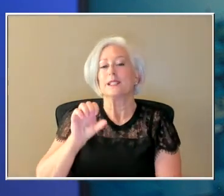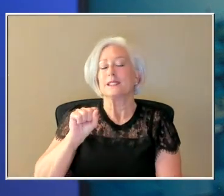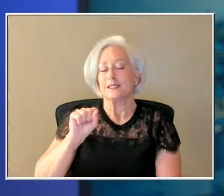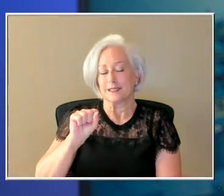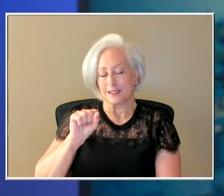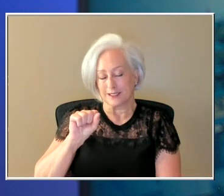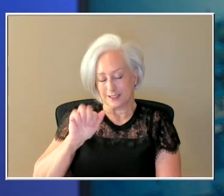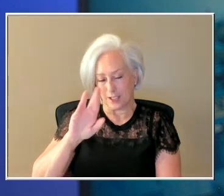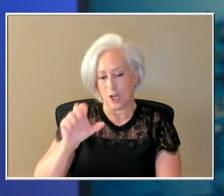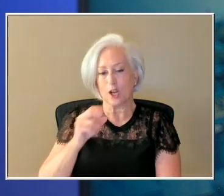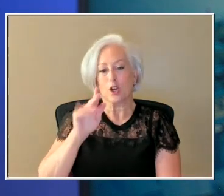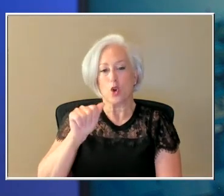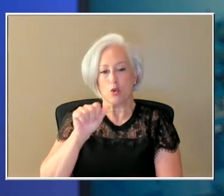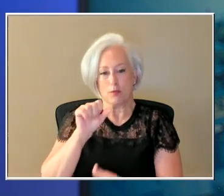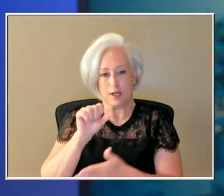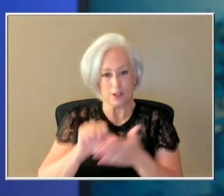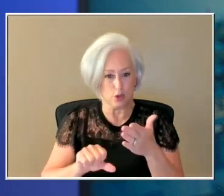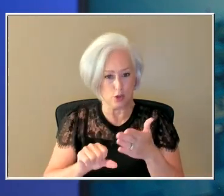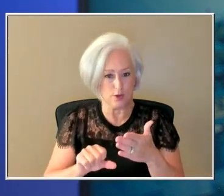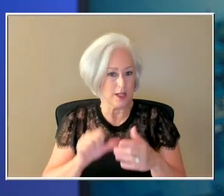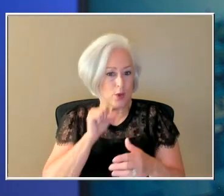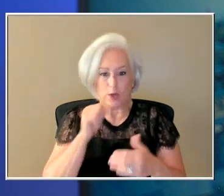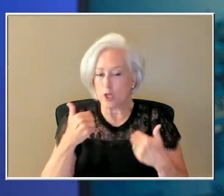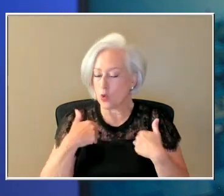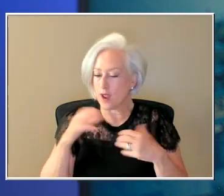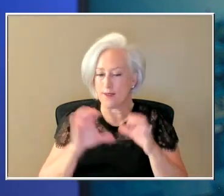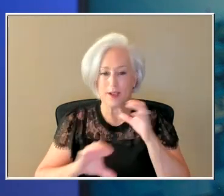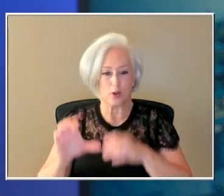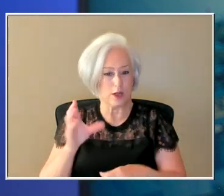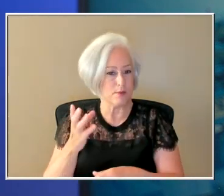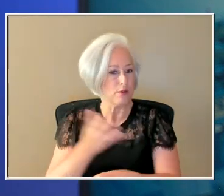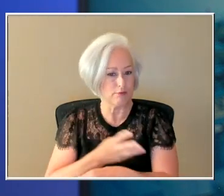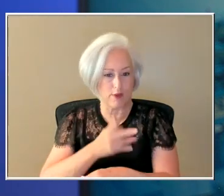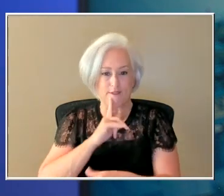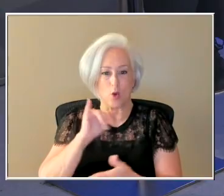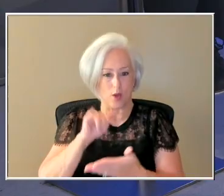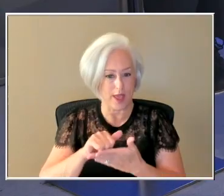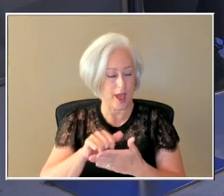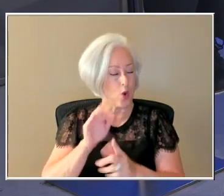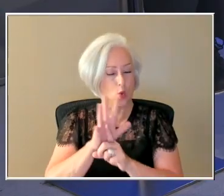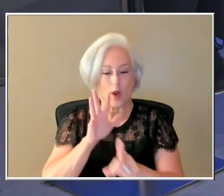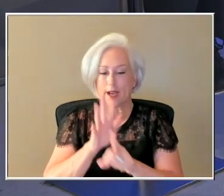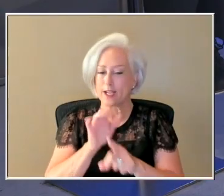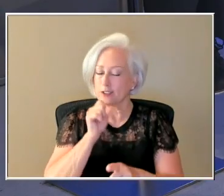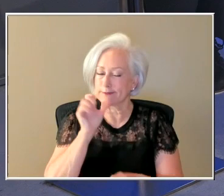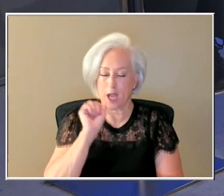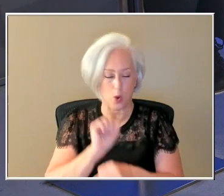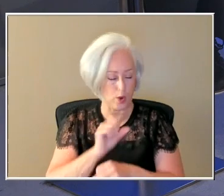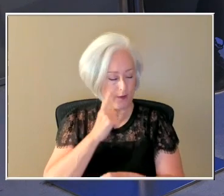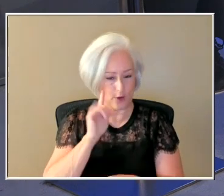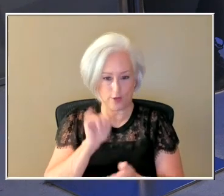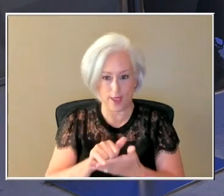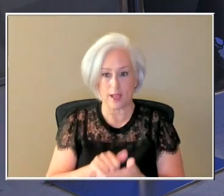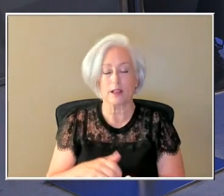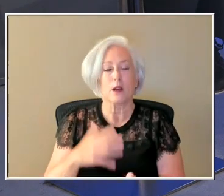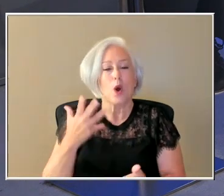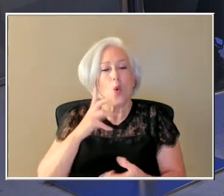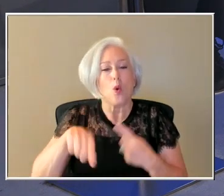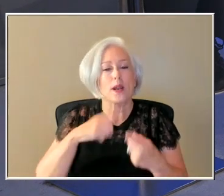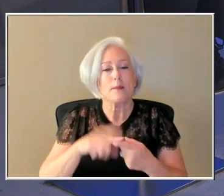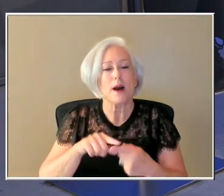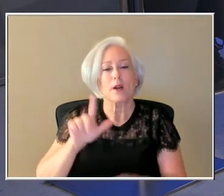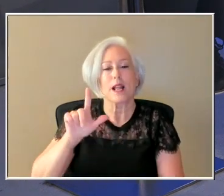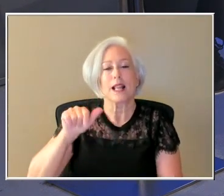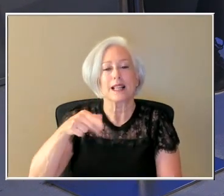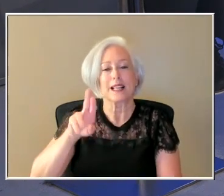other treatment. We don't have chemotherapy or radiation that really works well for it. What about liquid nitrogen treatment? What is that? Right. So